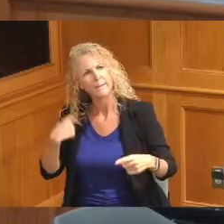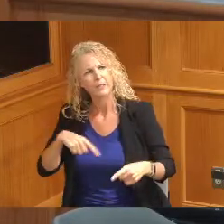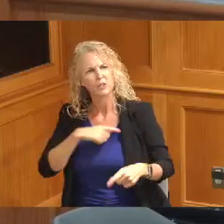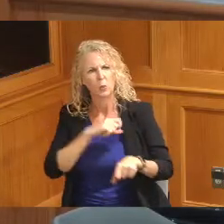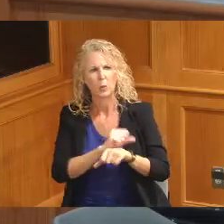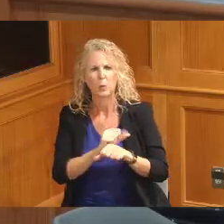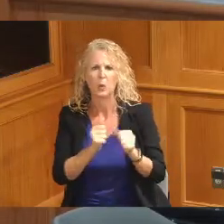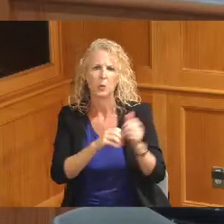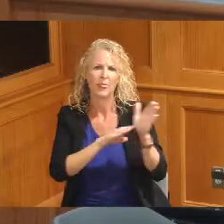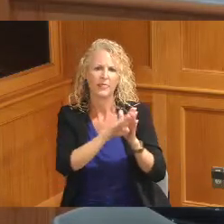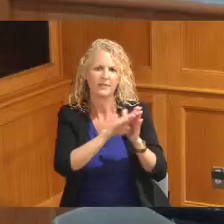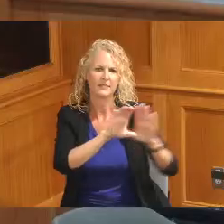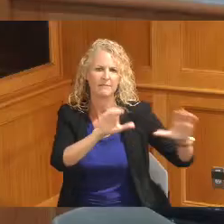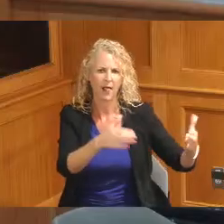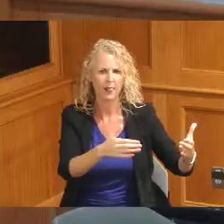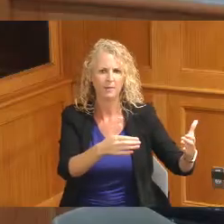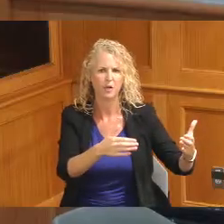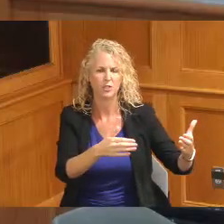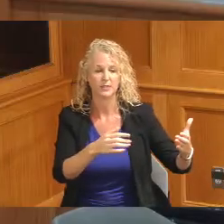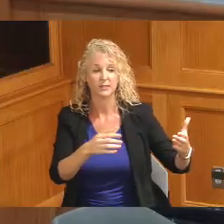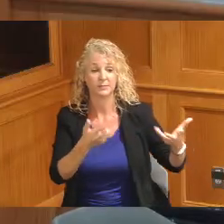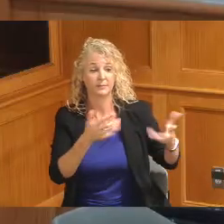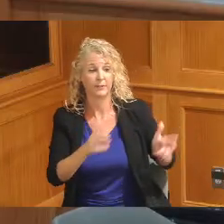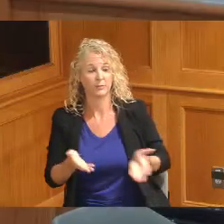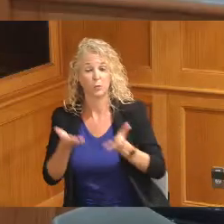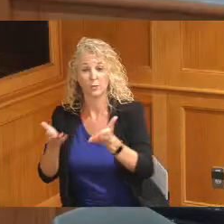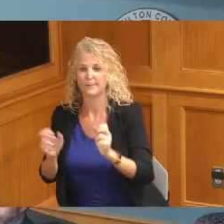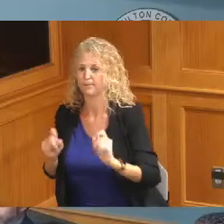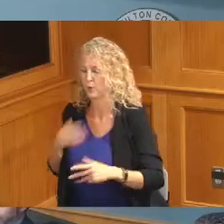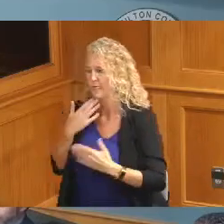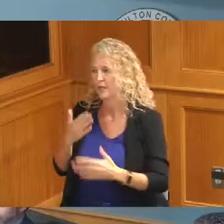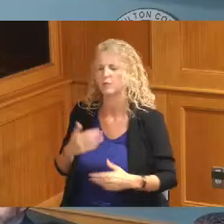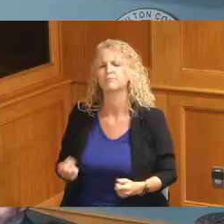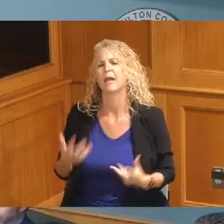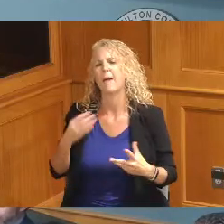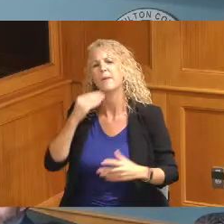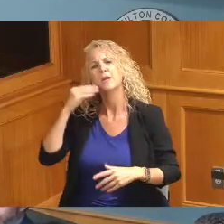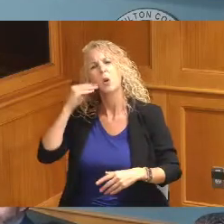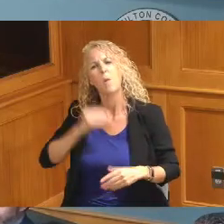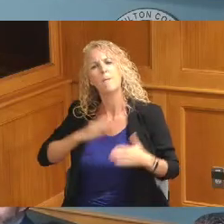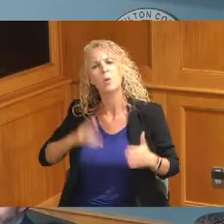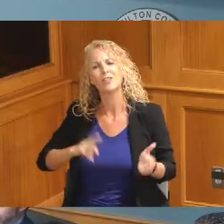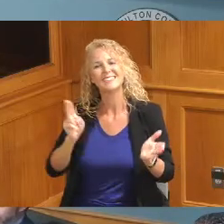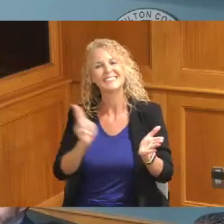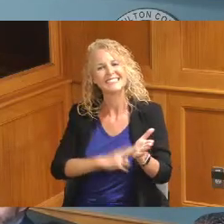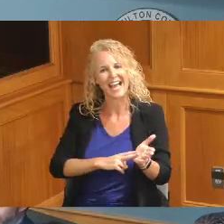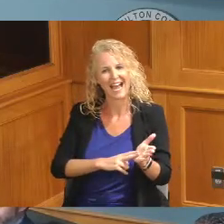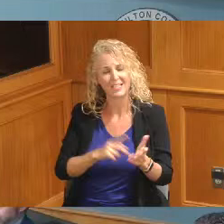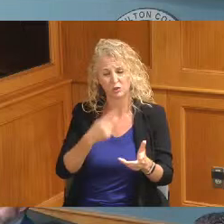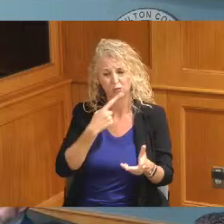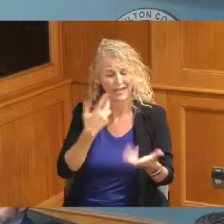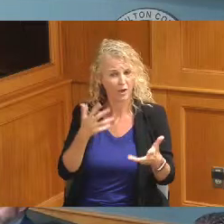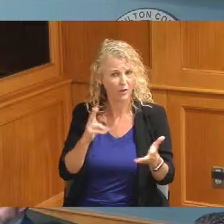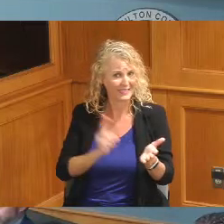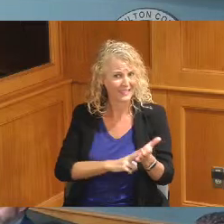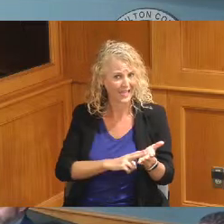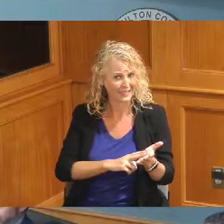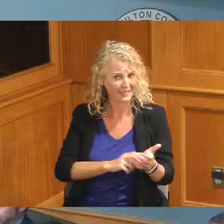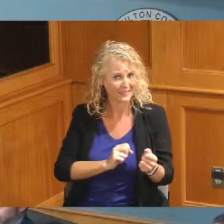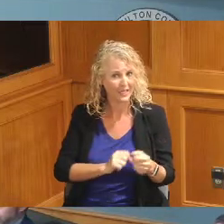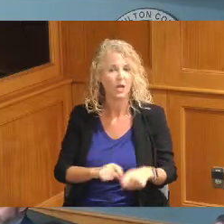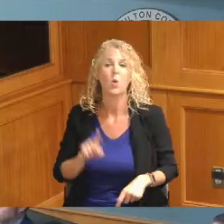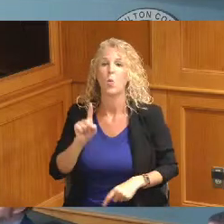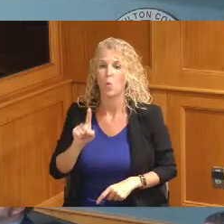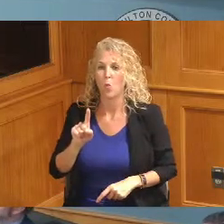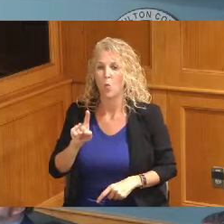work with the developers on and then present to you guys. Thank you. And how many homeowners signed? You said they've already signed. There